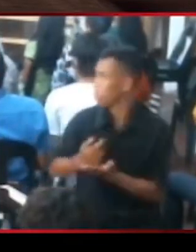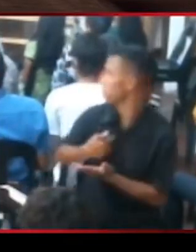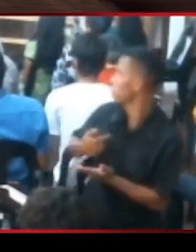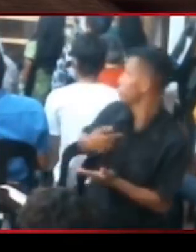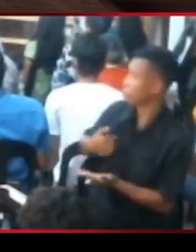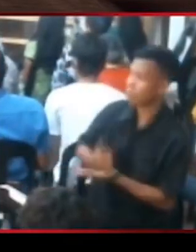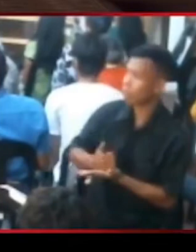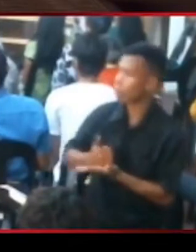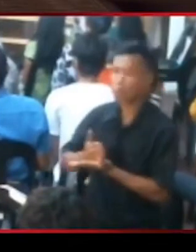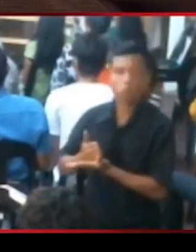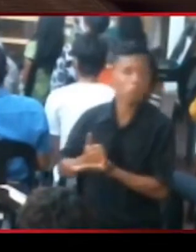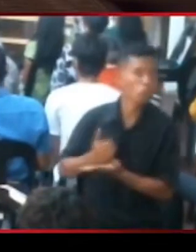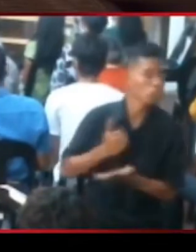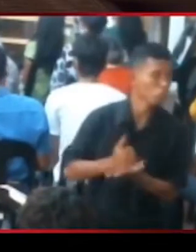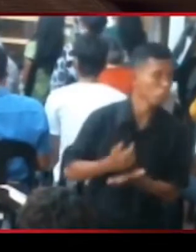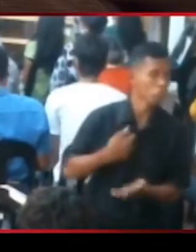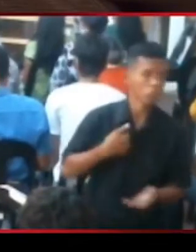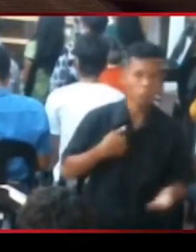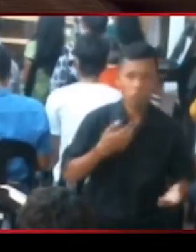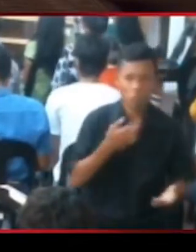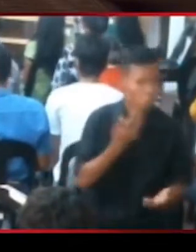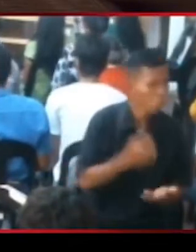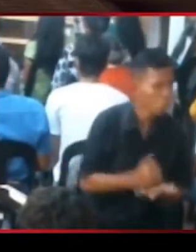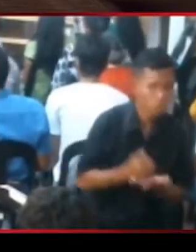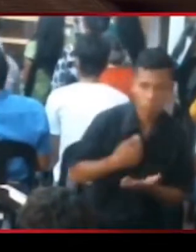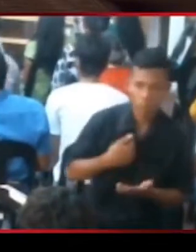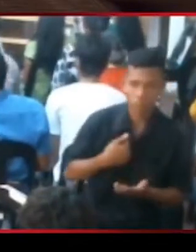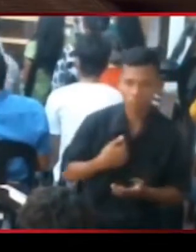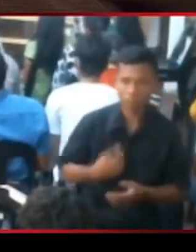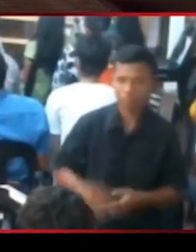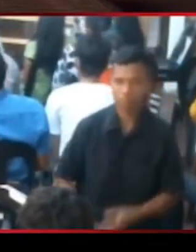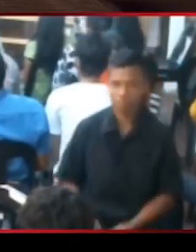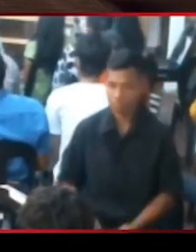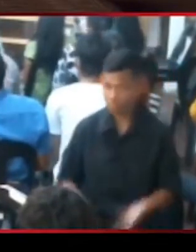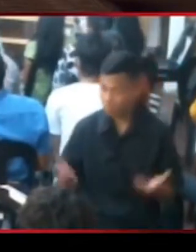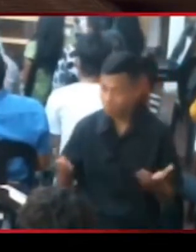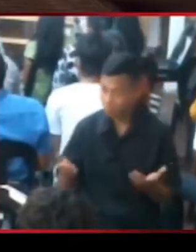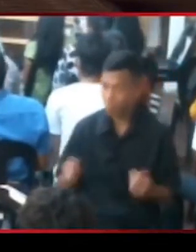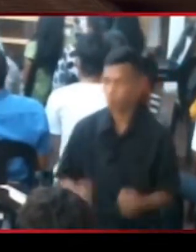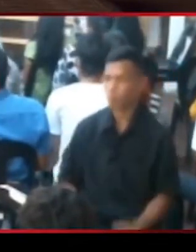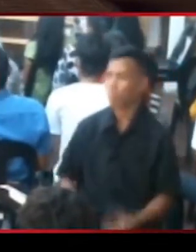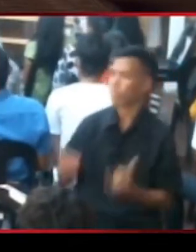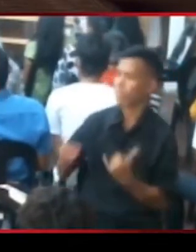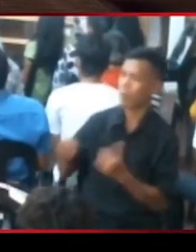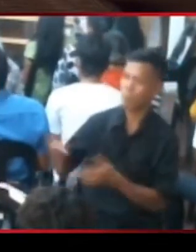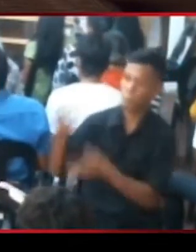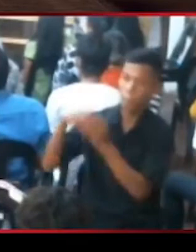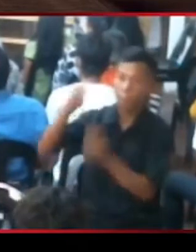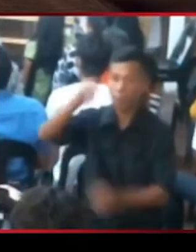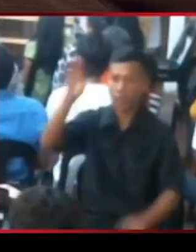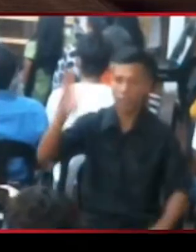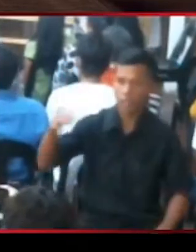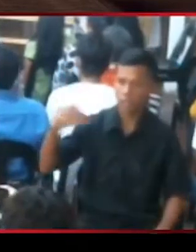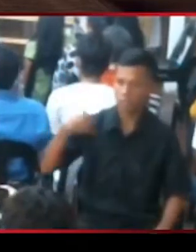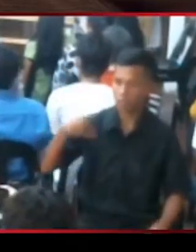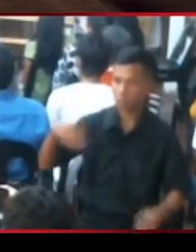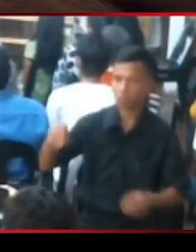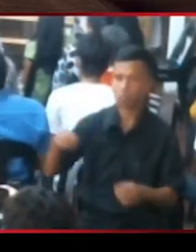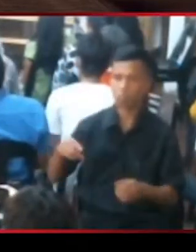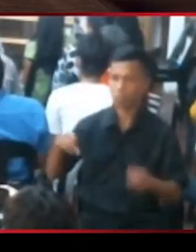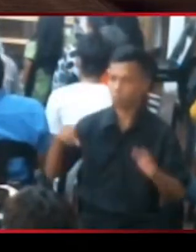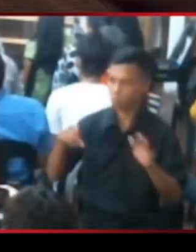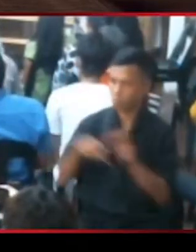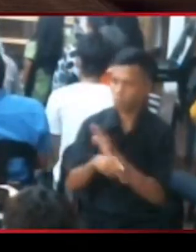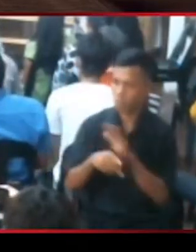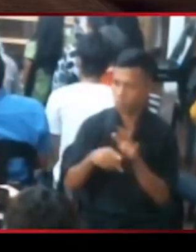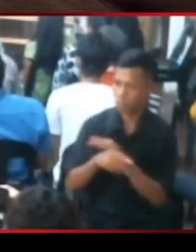what's that place in Manila? The dump there, I can't think of it right now. Anyway,